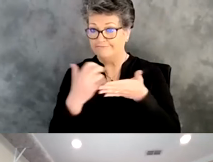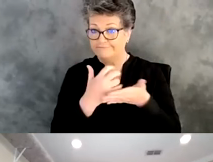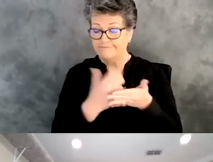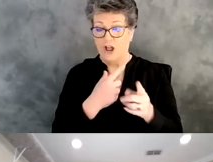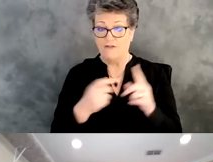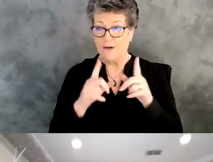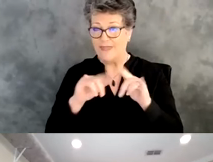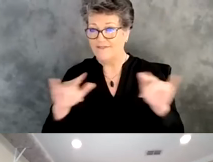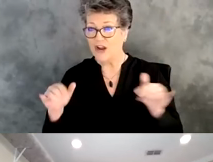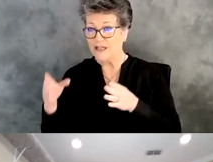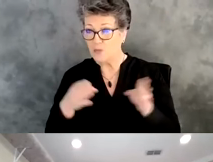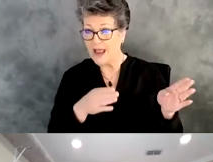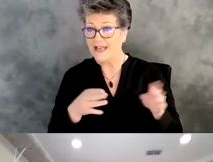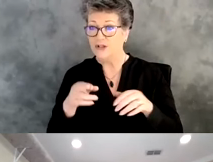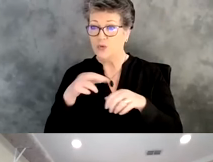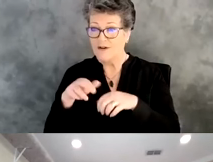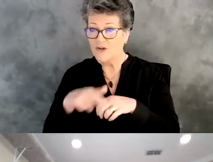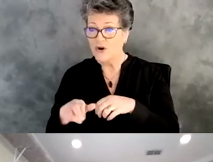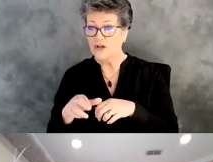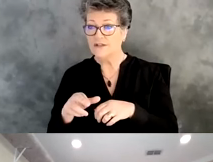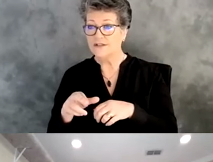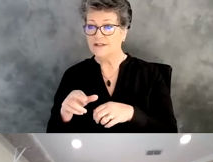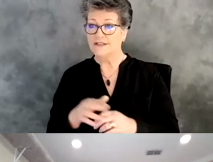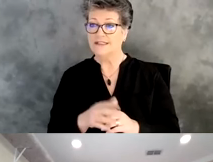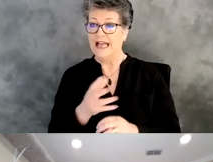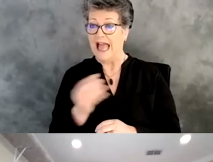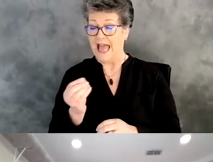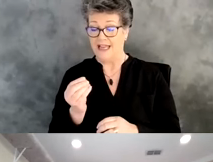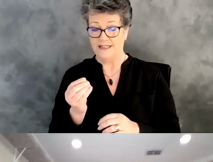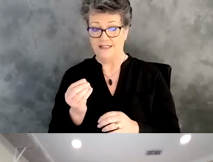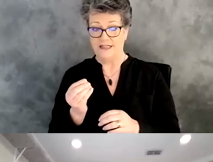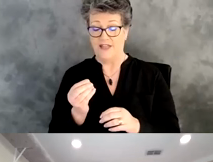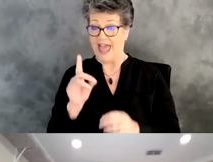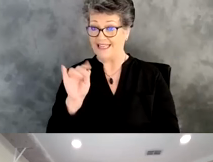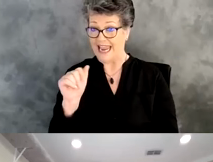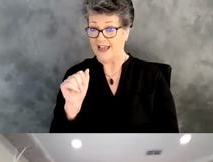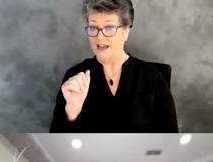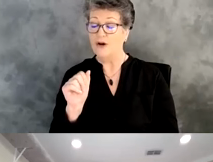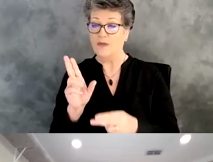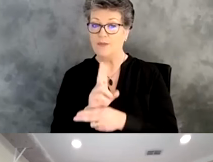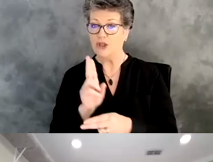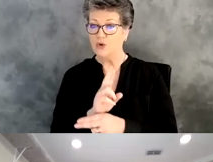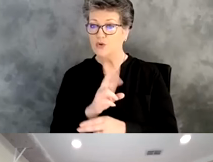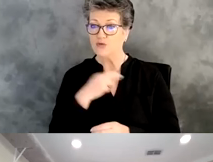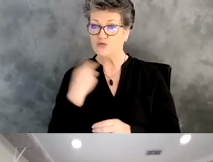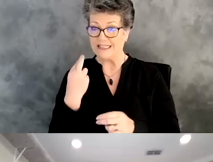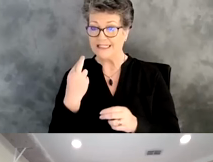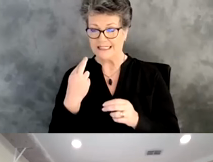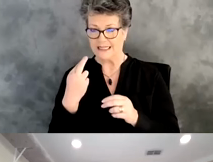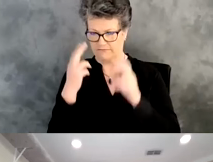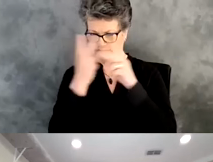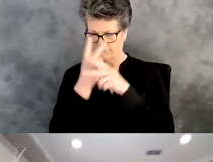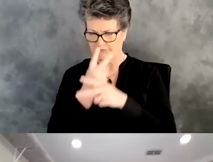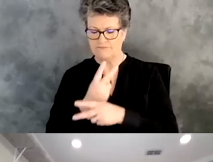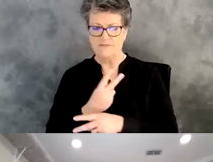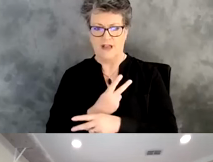various sources, referrals, assessments, et cetera. And then the plan would then use that data to then do a risk stratification and across